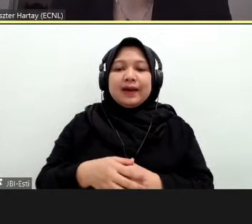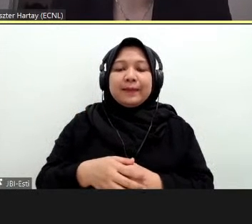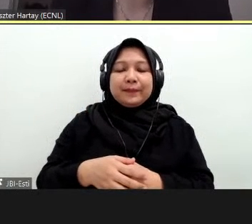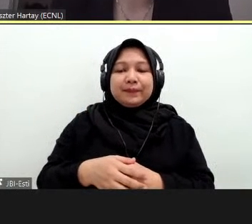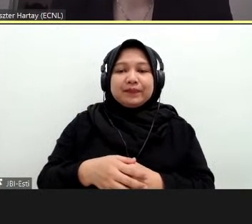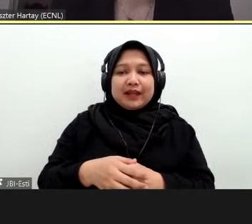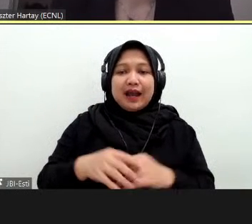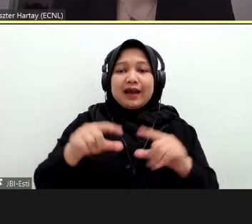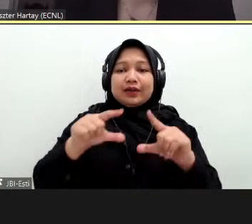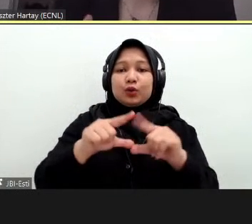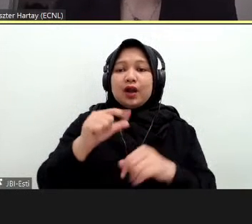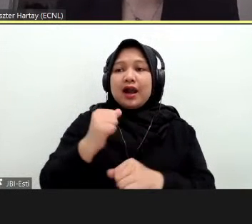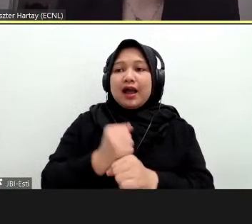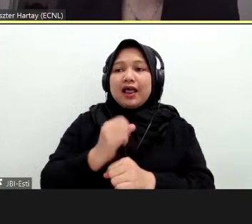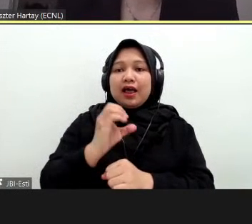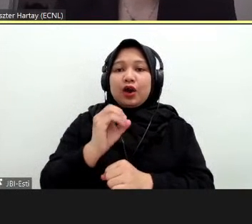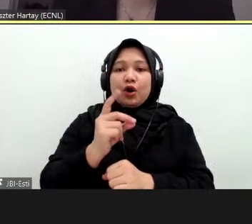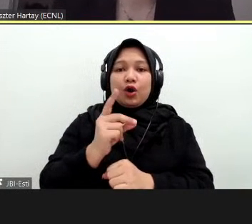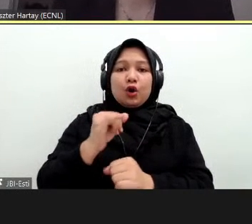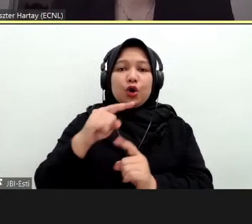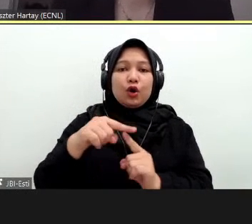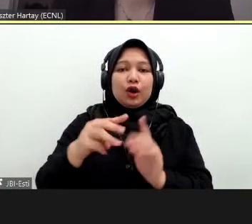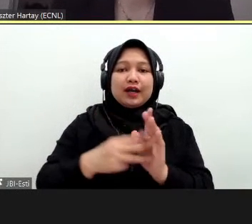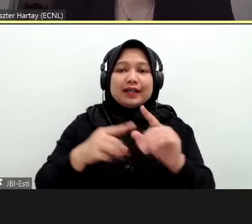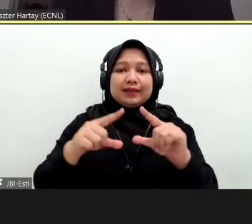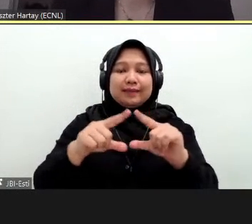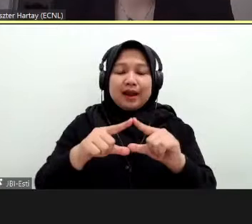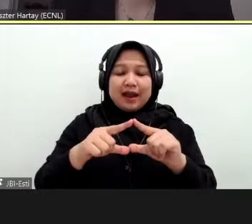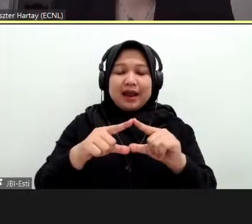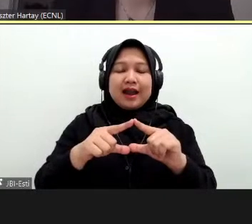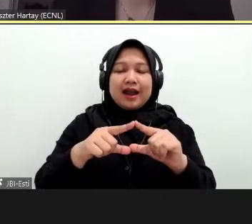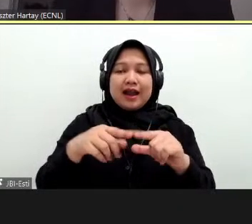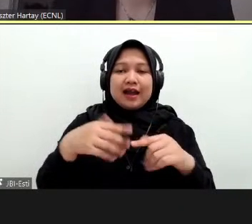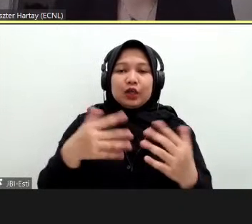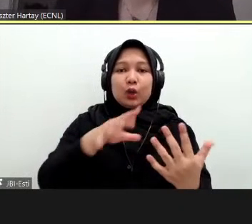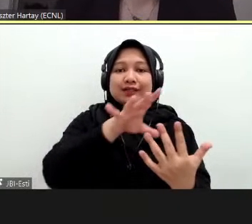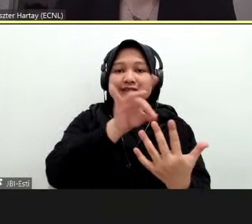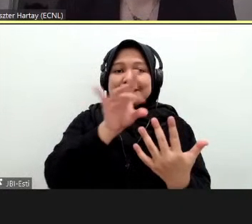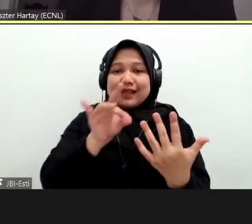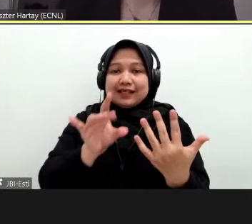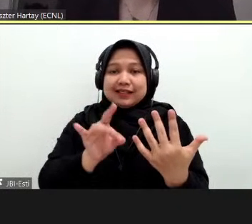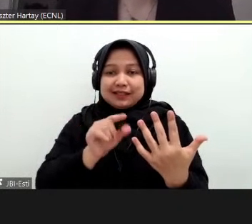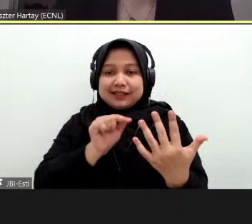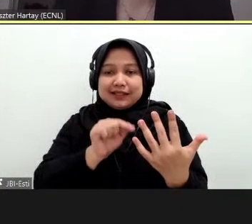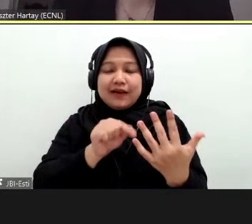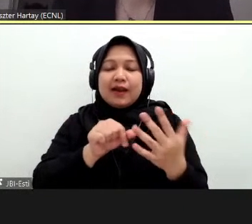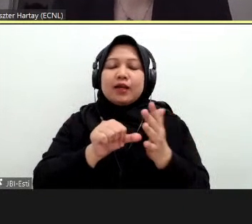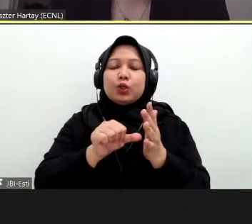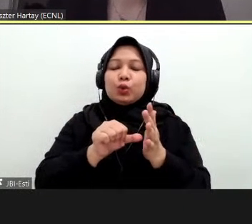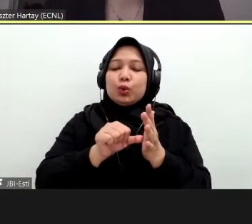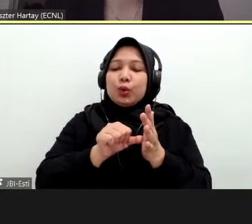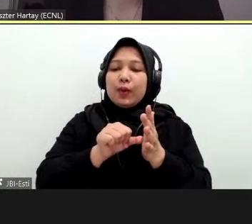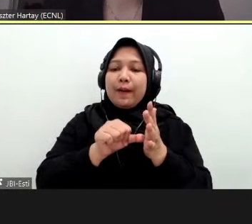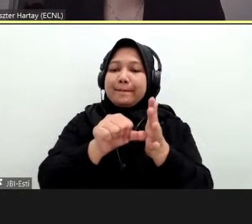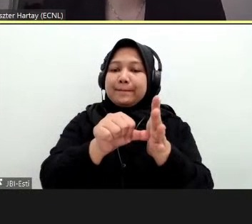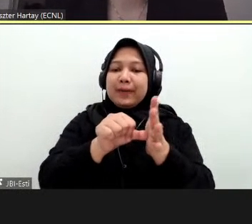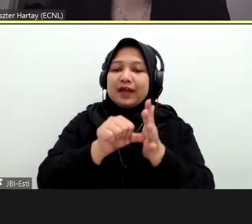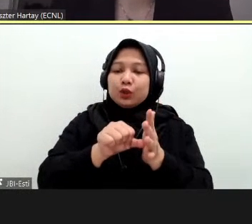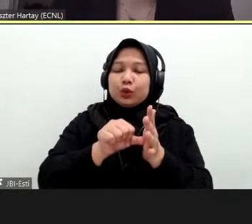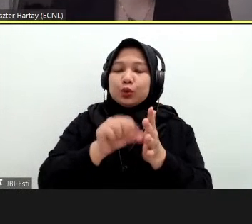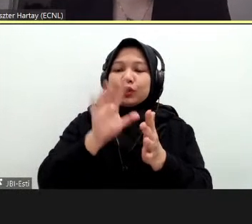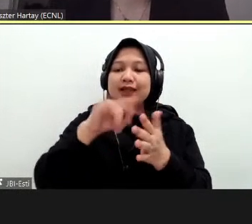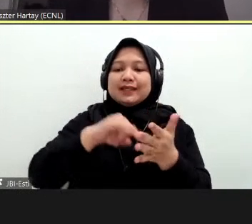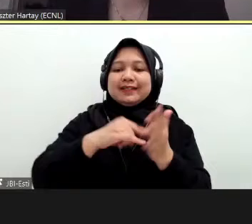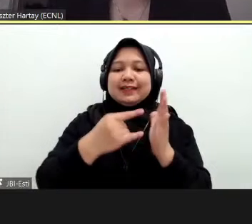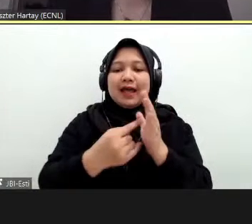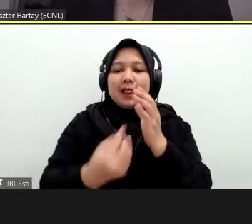biases is high and can lead to racial and other types of discrimination. We have also seen data being repurposed,